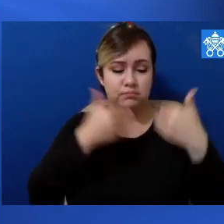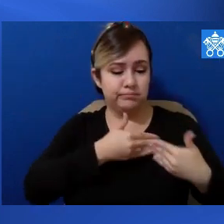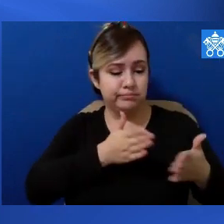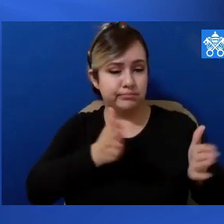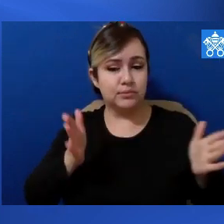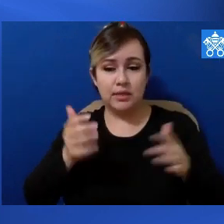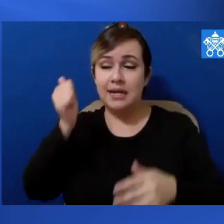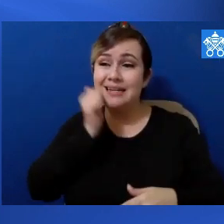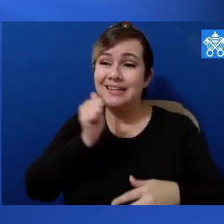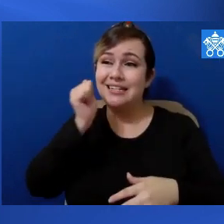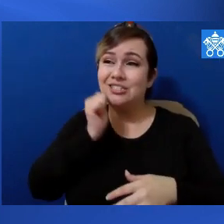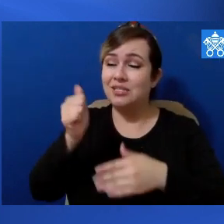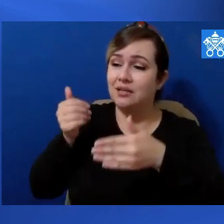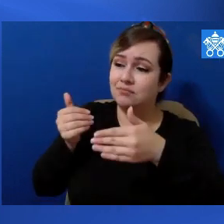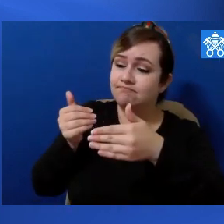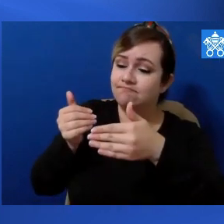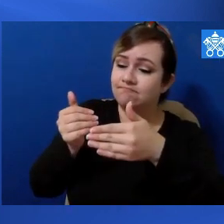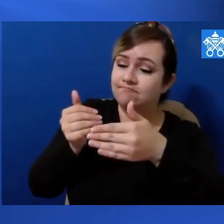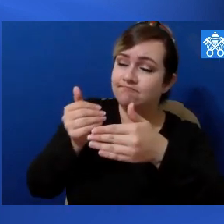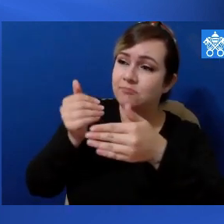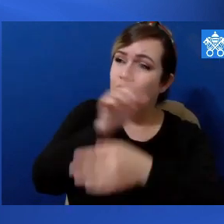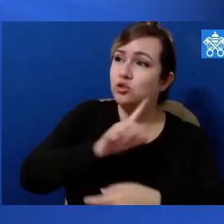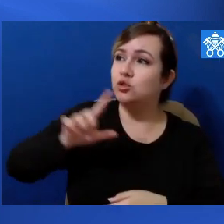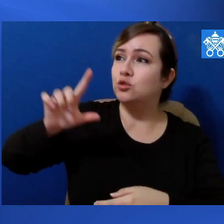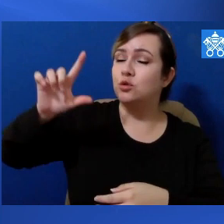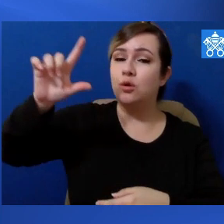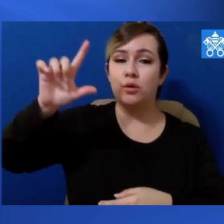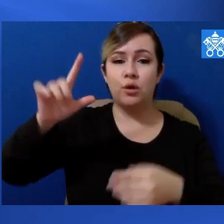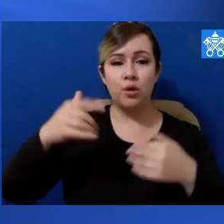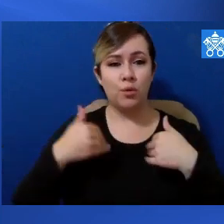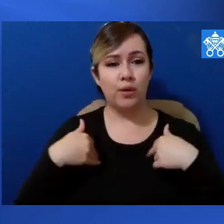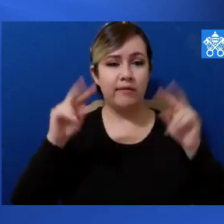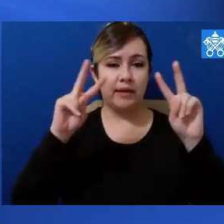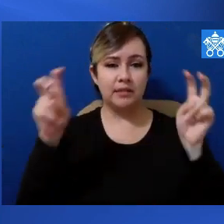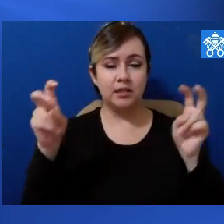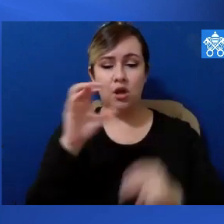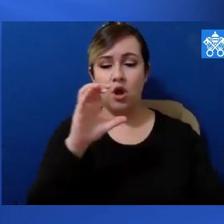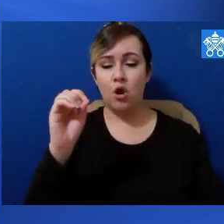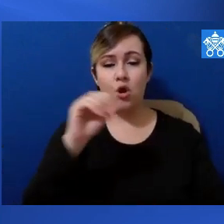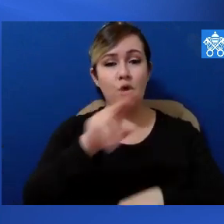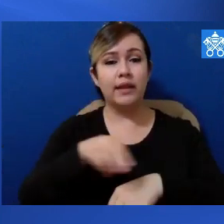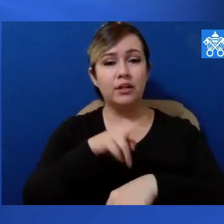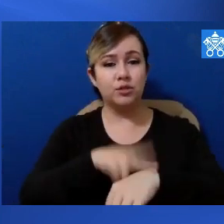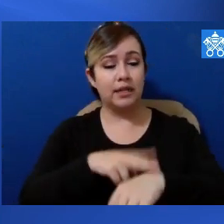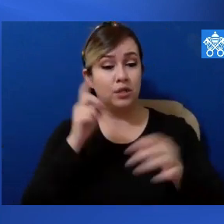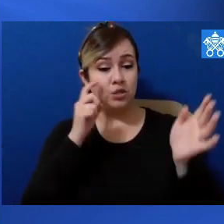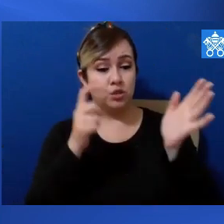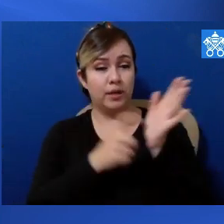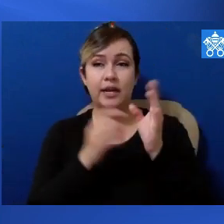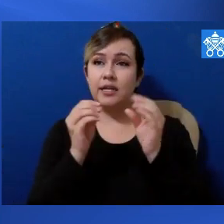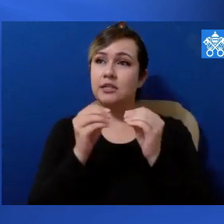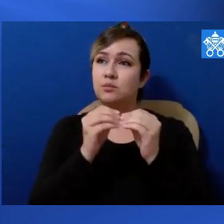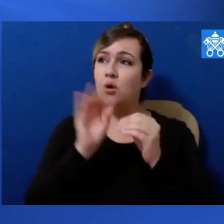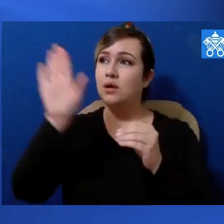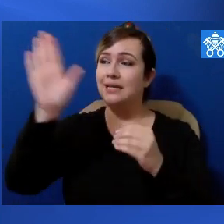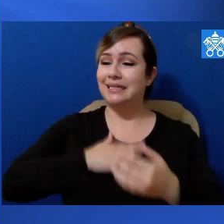Drawing each day closer to the Lord, we come by a certain connaturality to recognize more fully